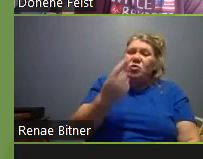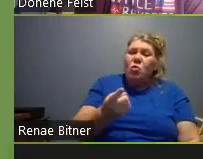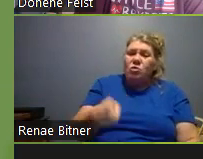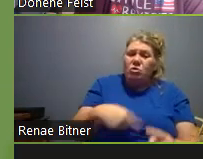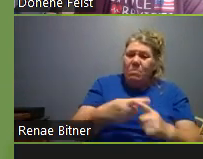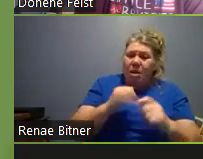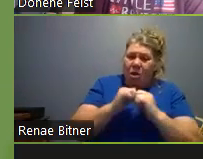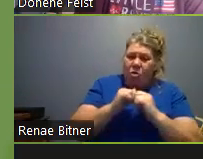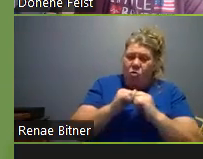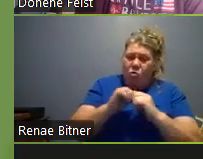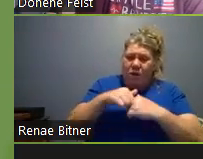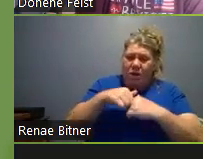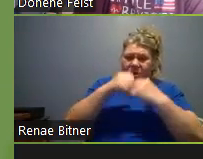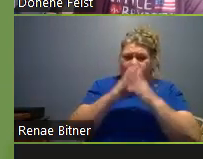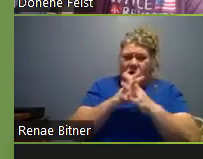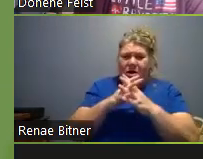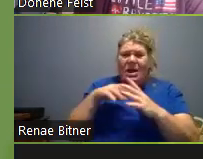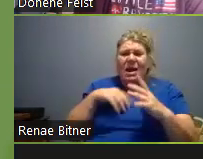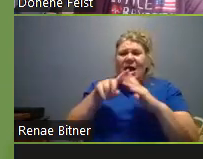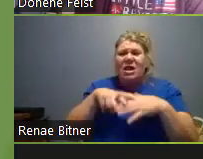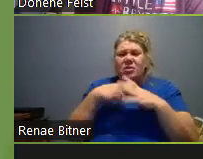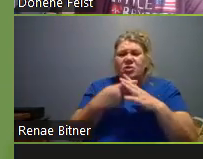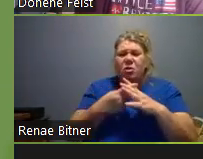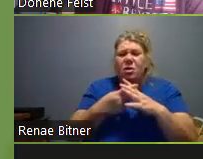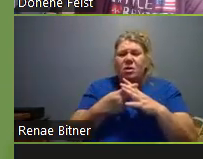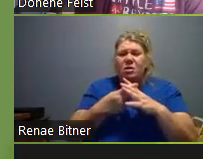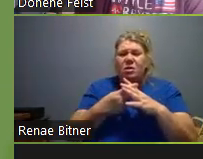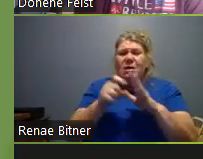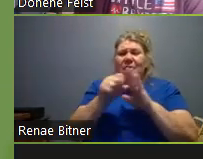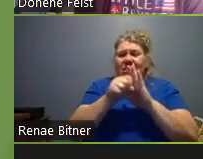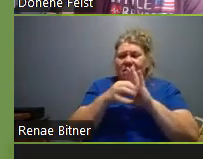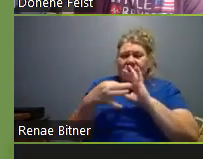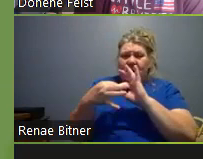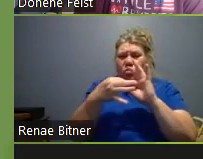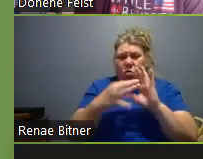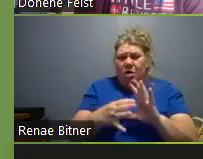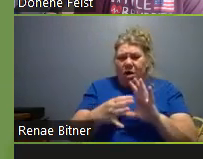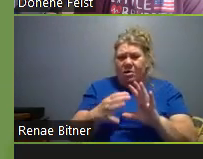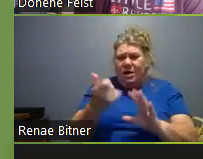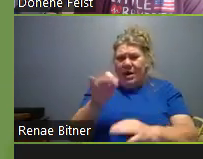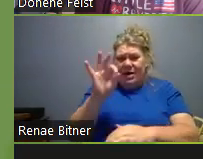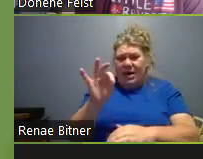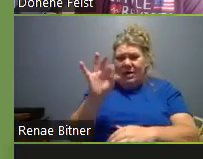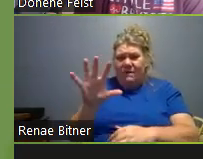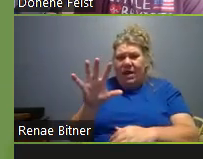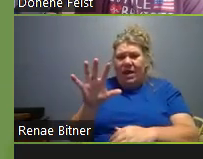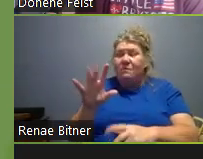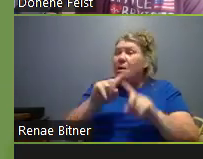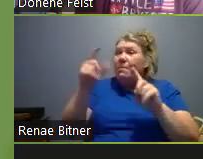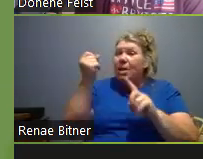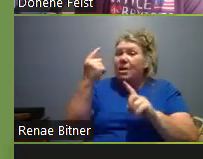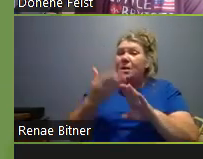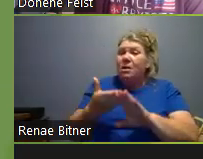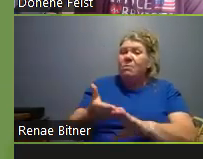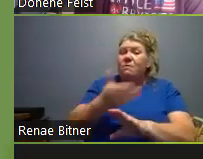we started. So I started as a state coordinator in 1995, but prior